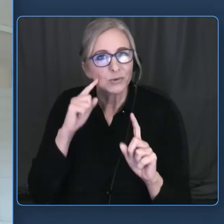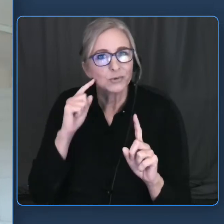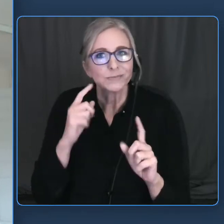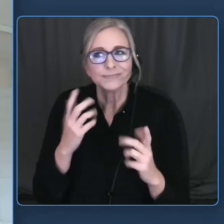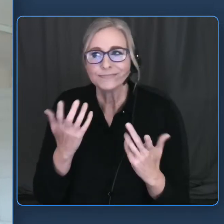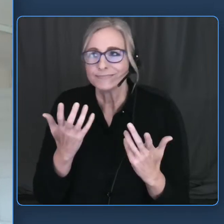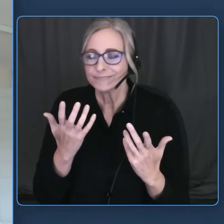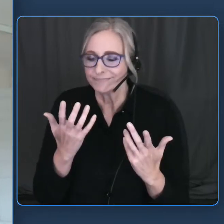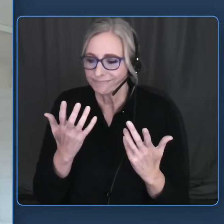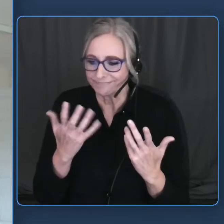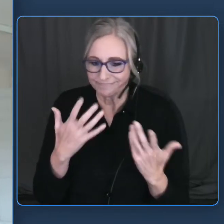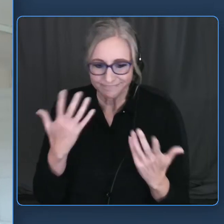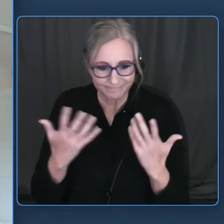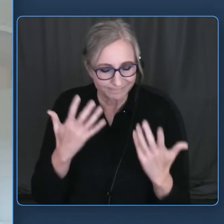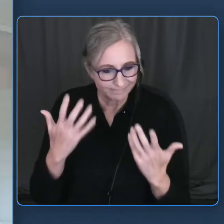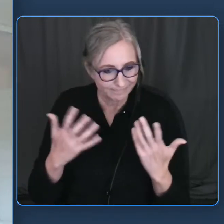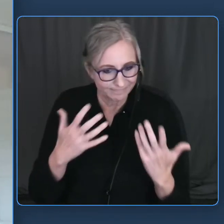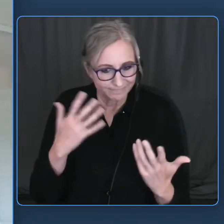to